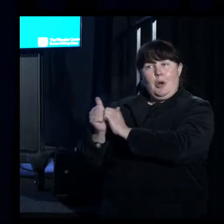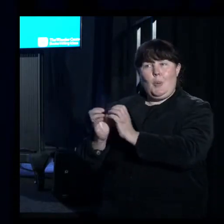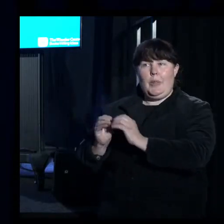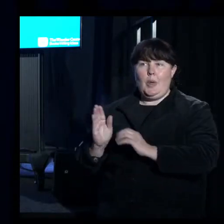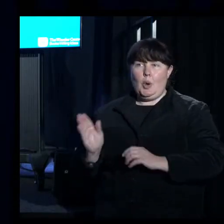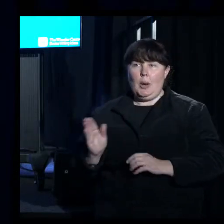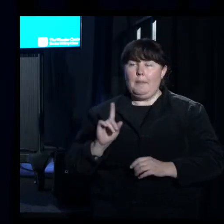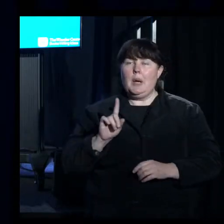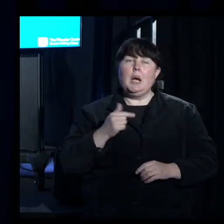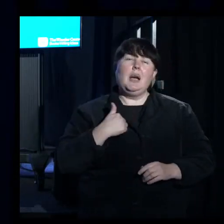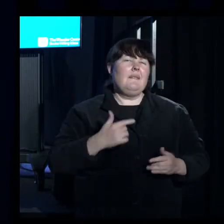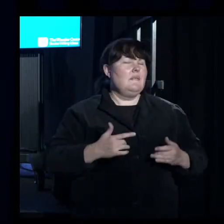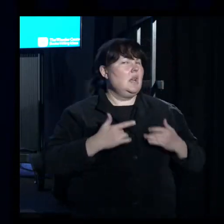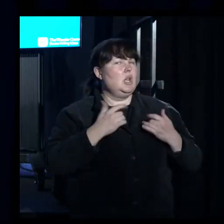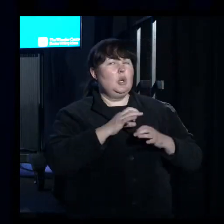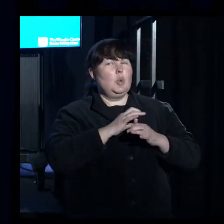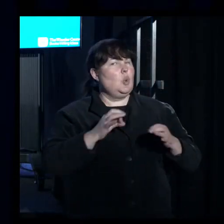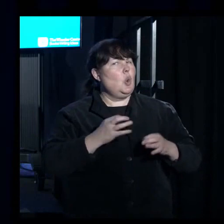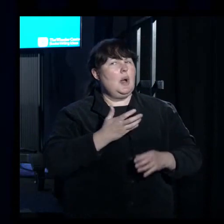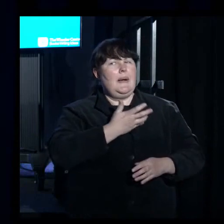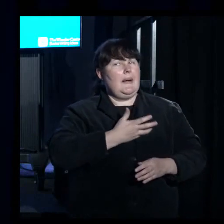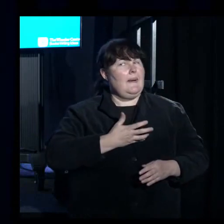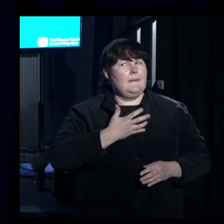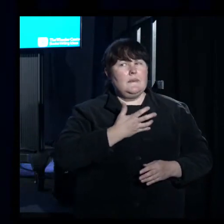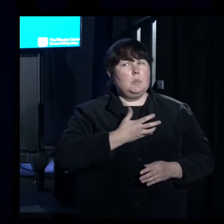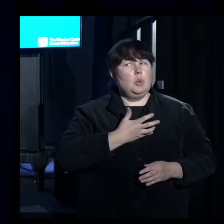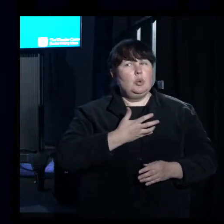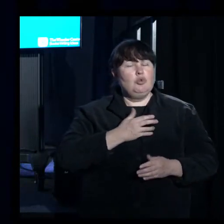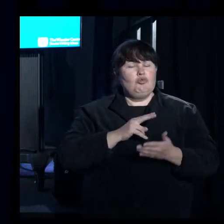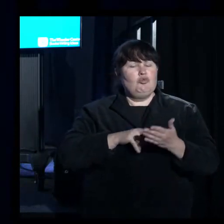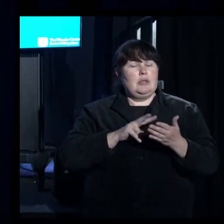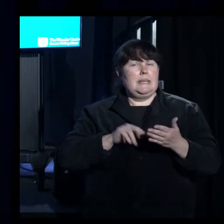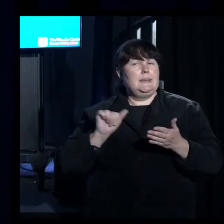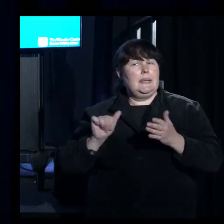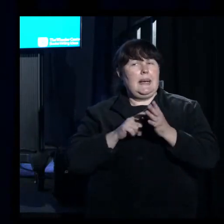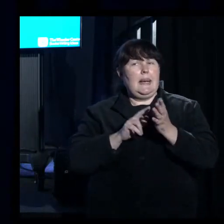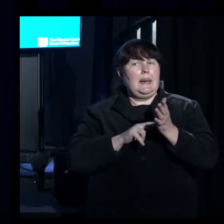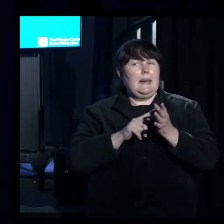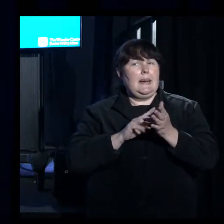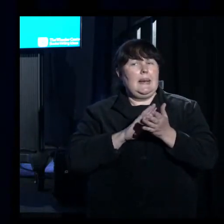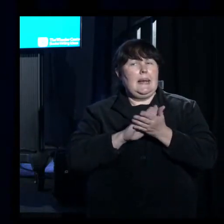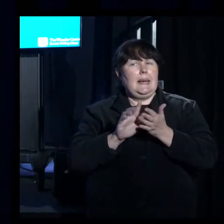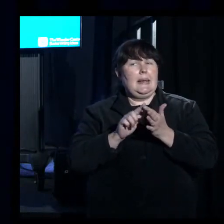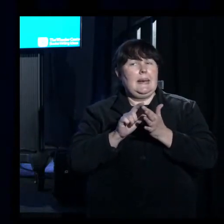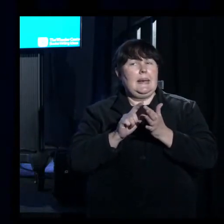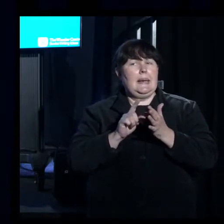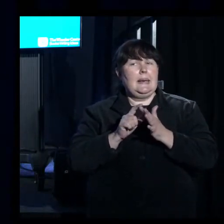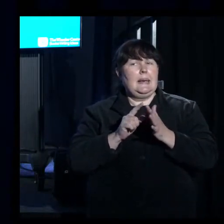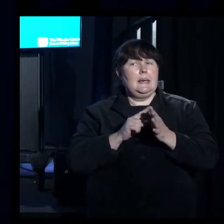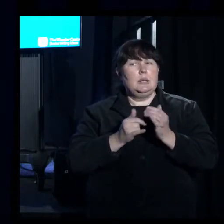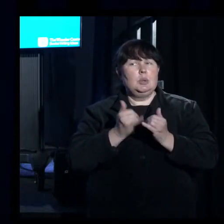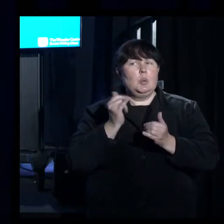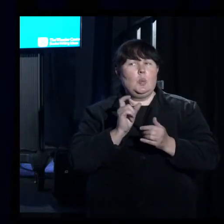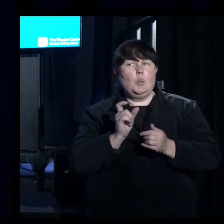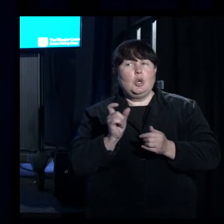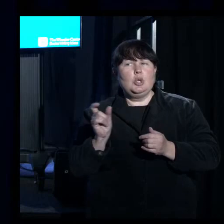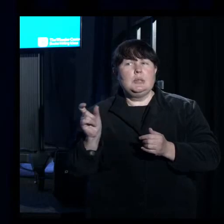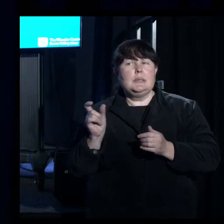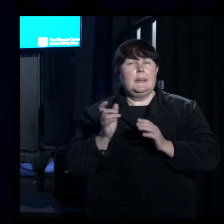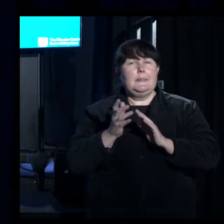incredibly uncomfortable reading Anahera's words, and as our poem was so interwoven, what I'm going to